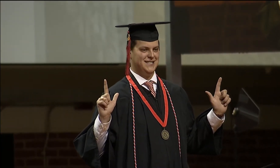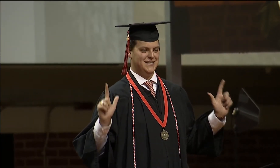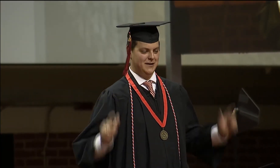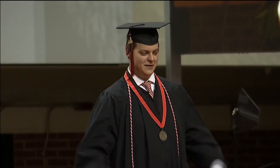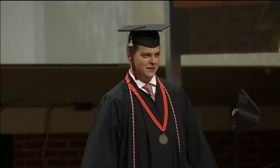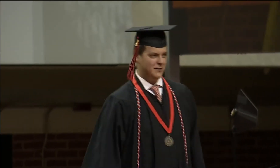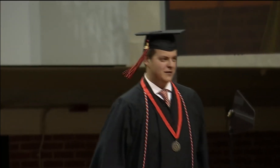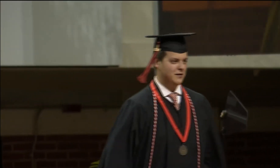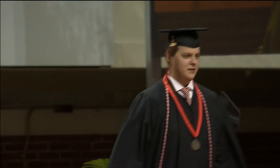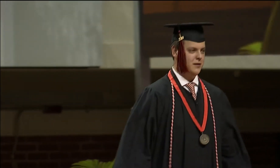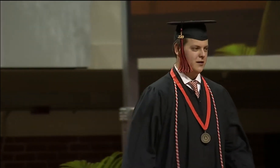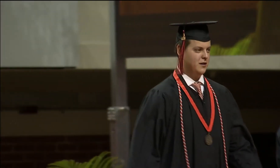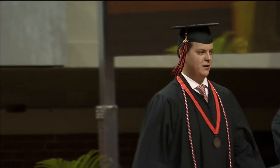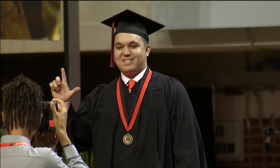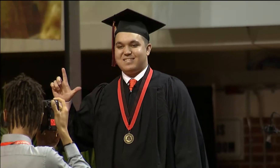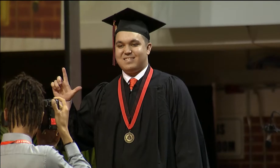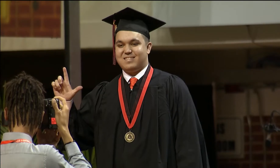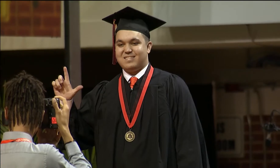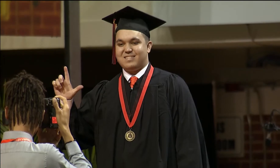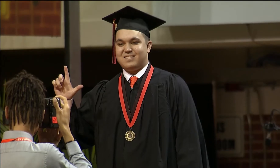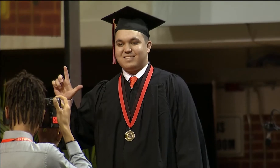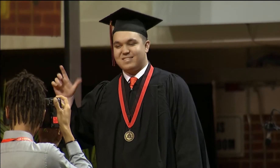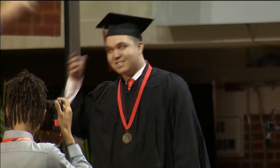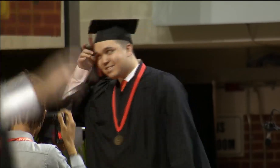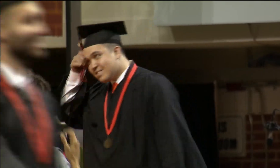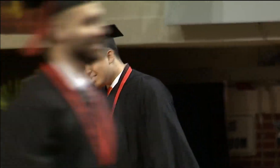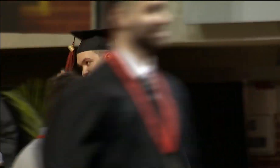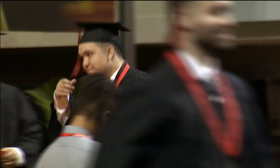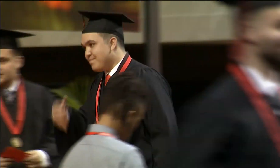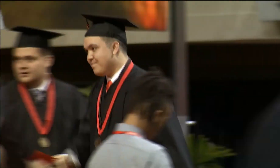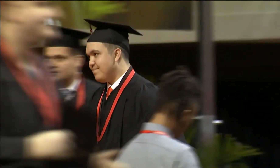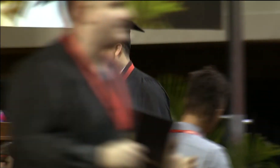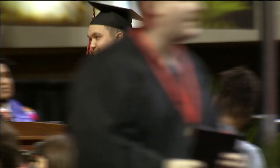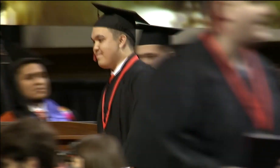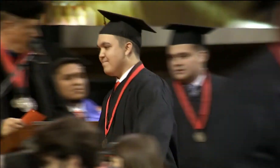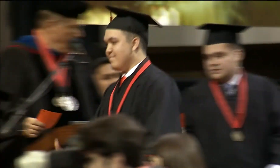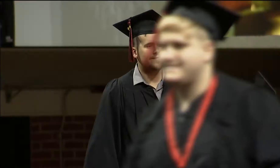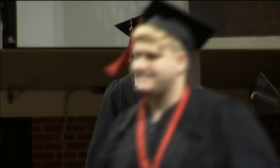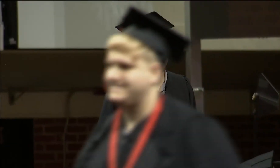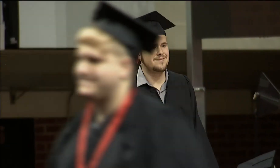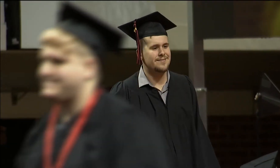Andrew Sasha McLean. Cole David Evans.